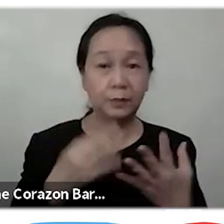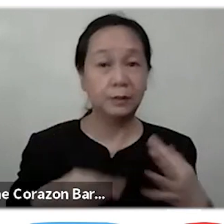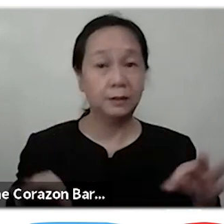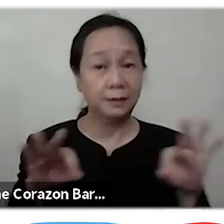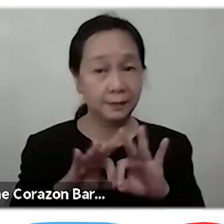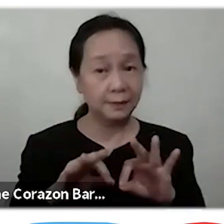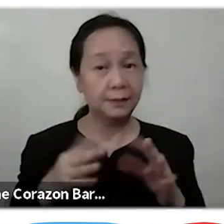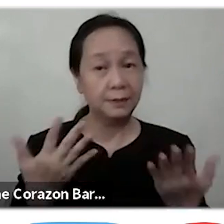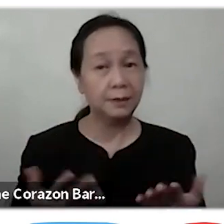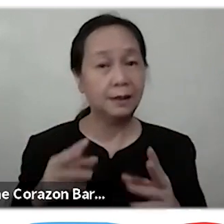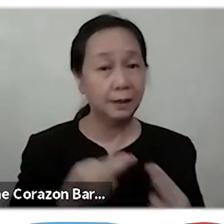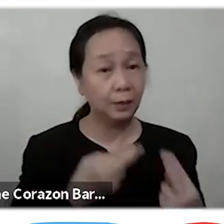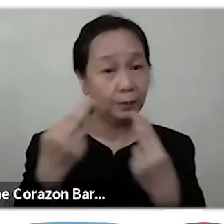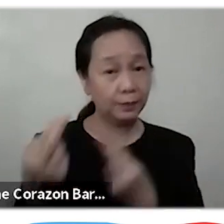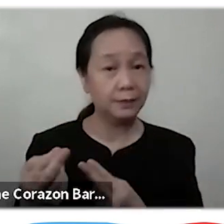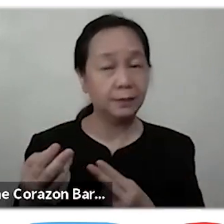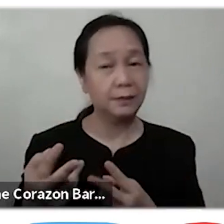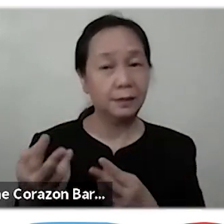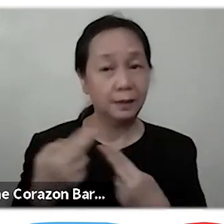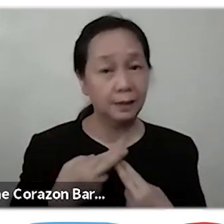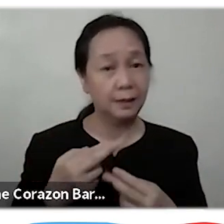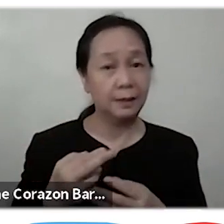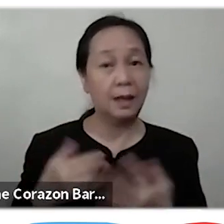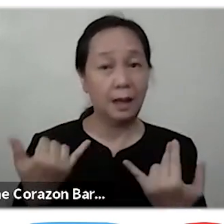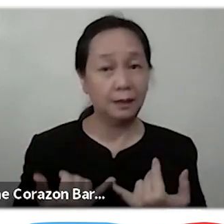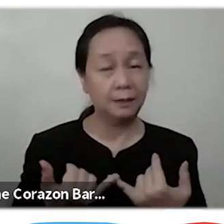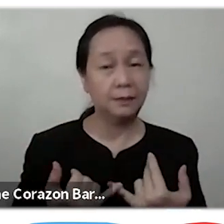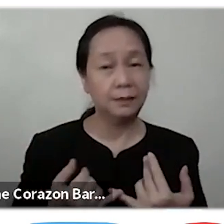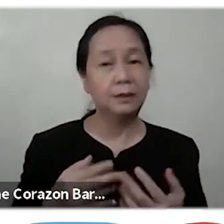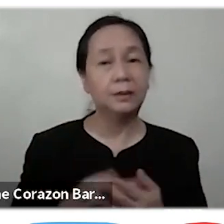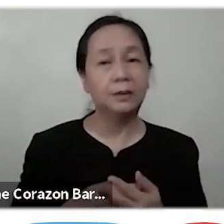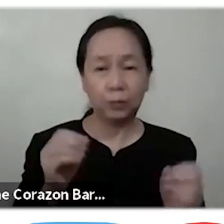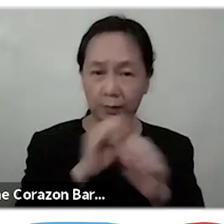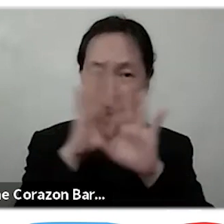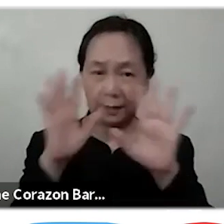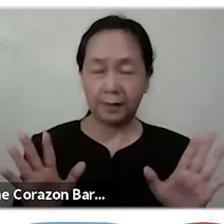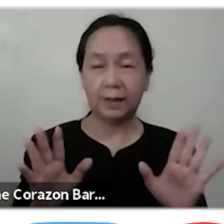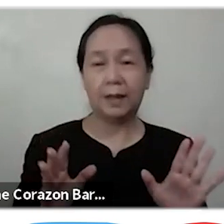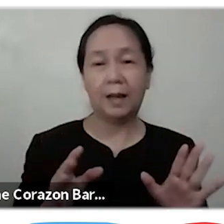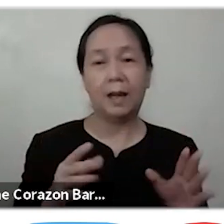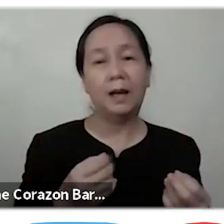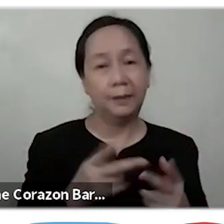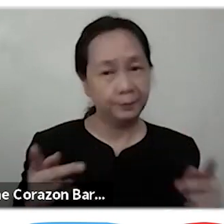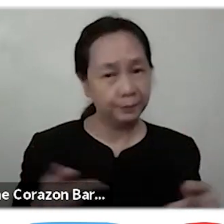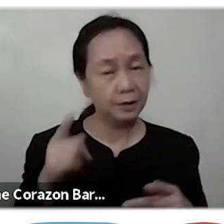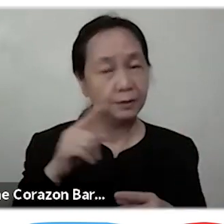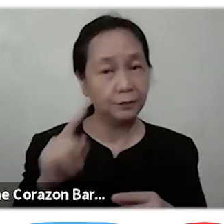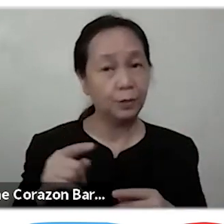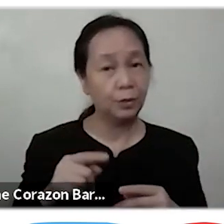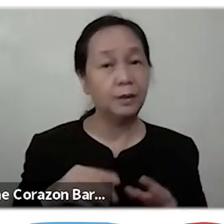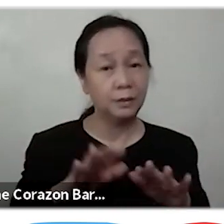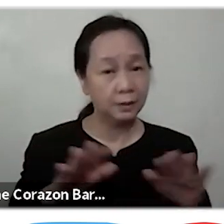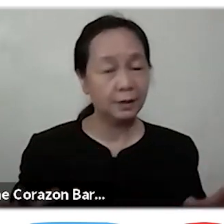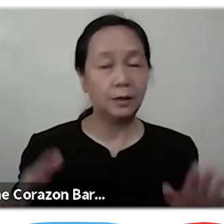to request everyone who is listening to me here to create such a platform for children, either face-to-face or